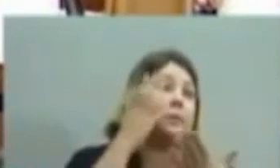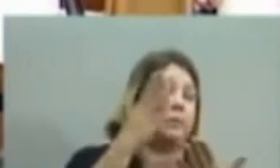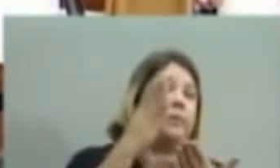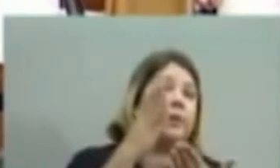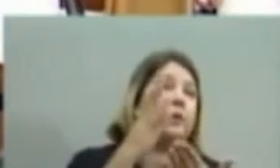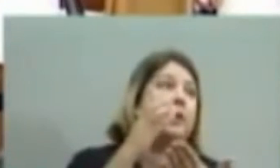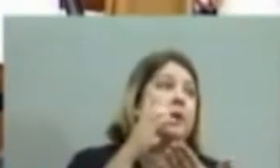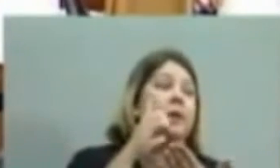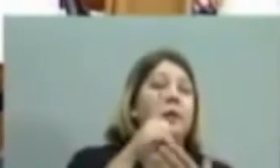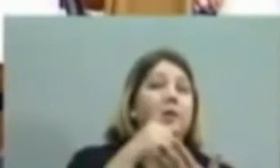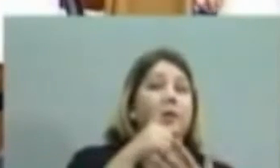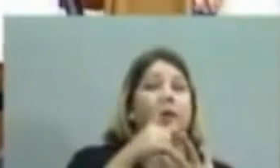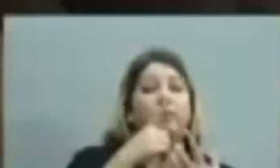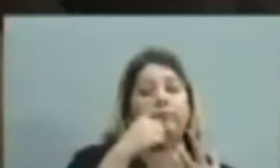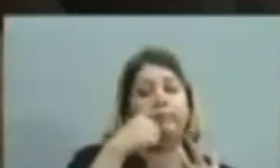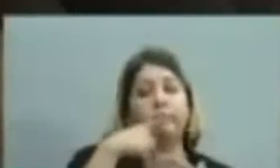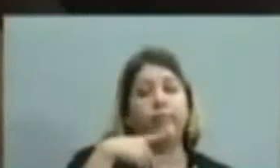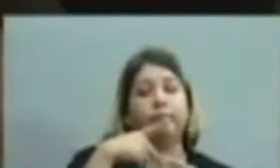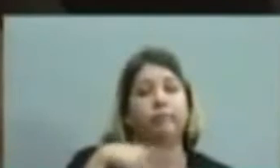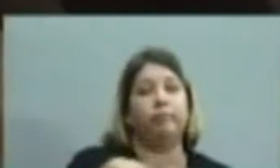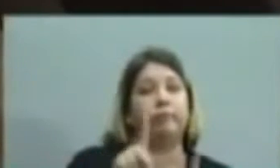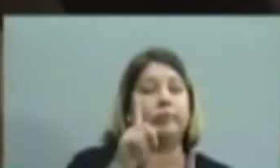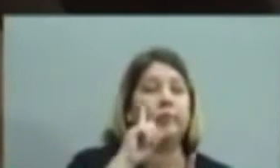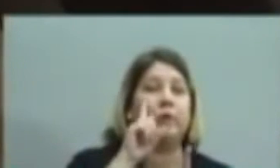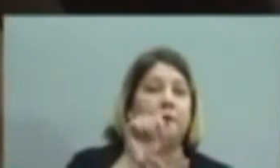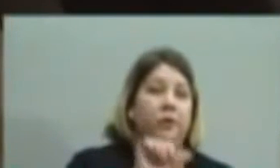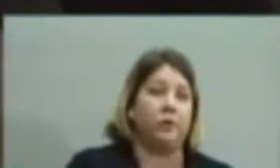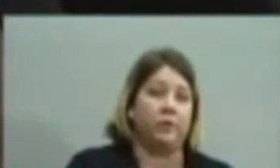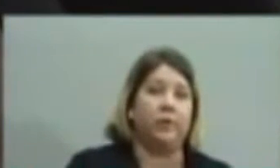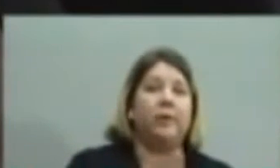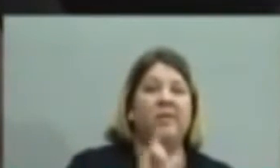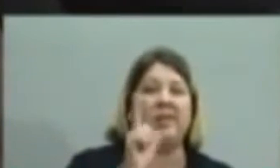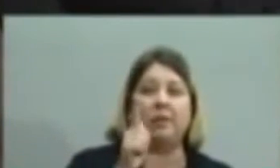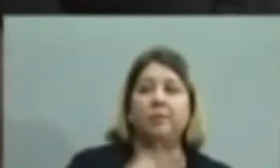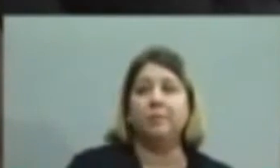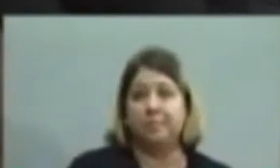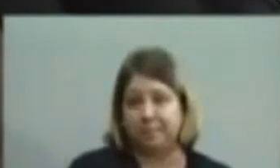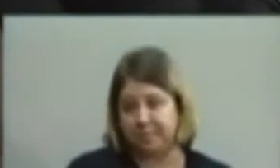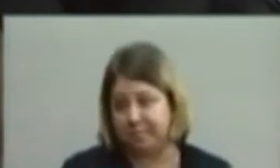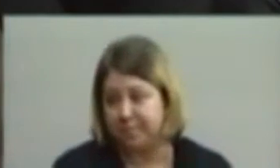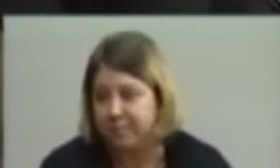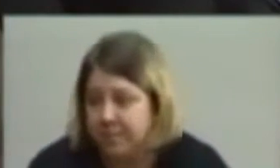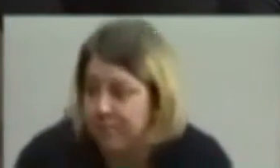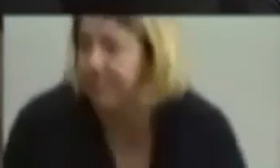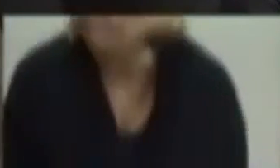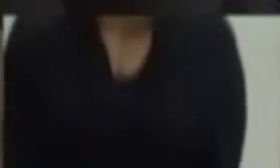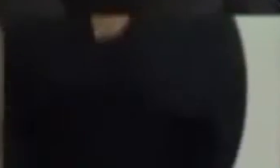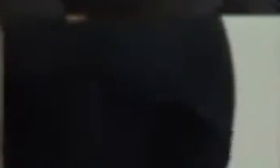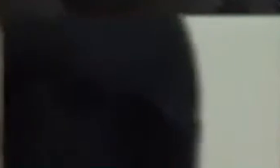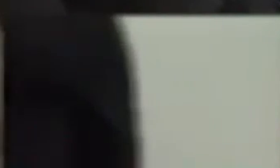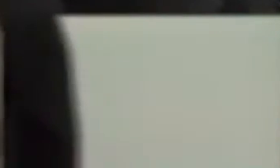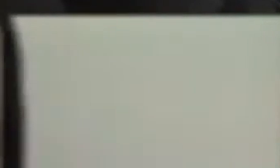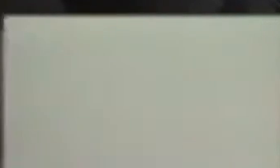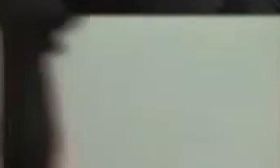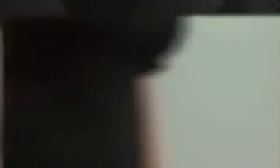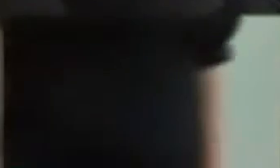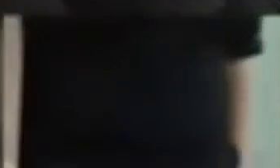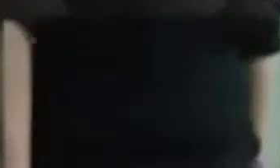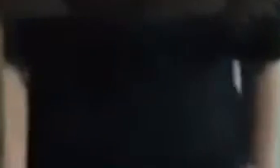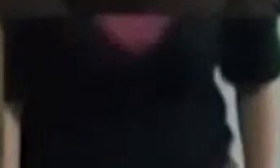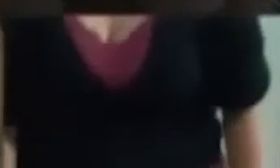which will come later in your agenda. Thank you, Dr. Harkins. Moving on to,